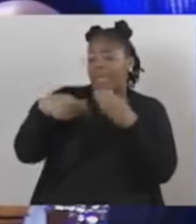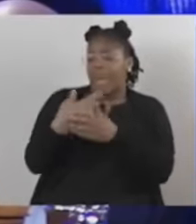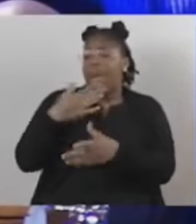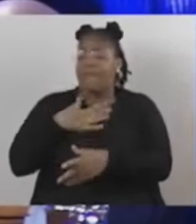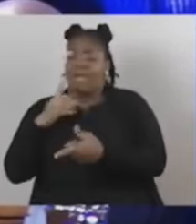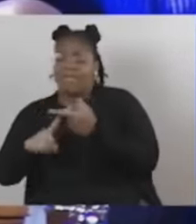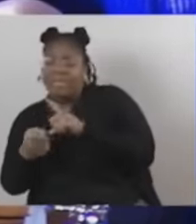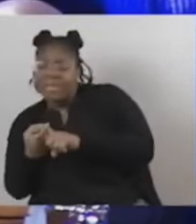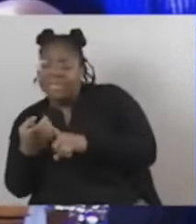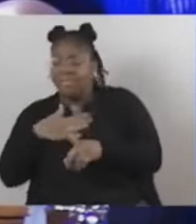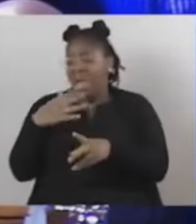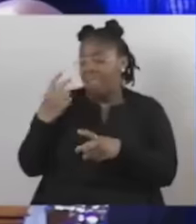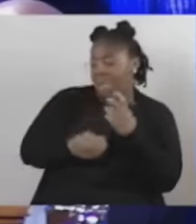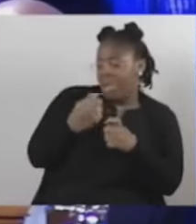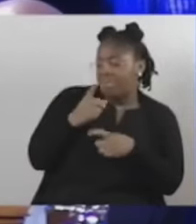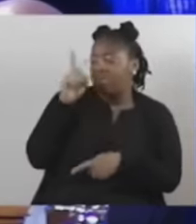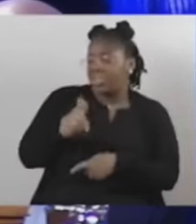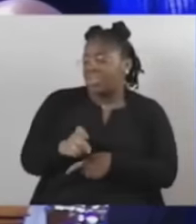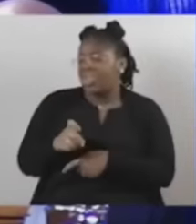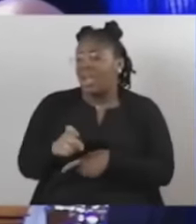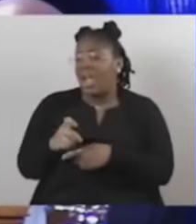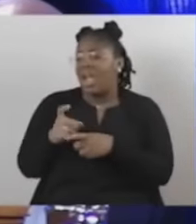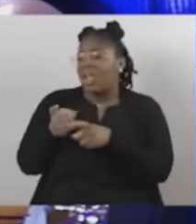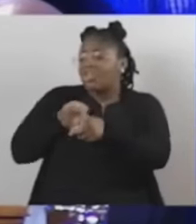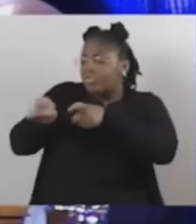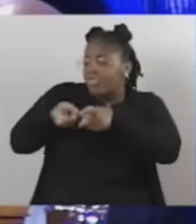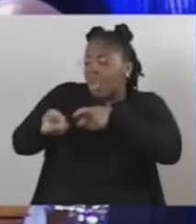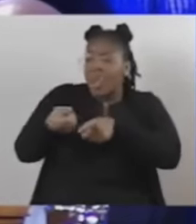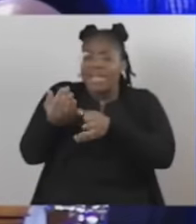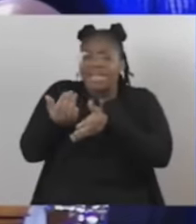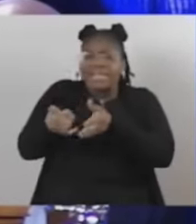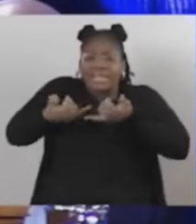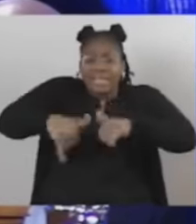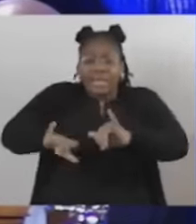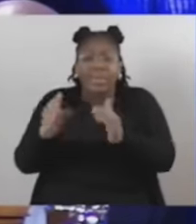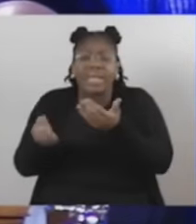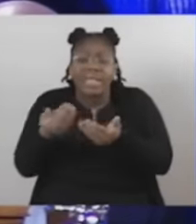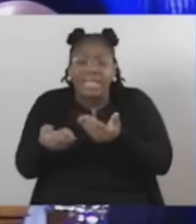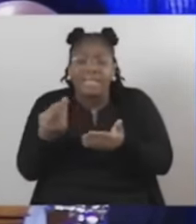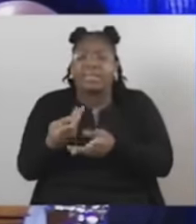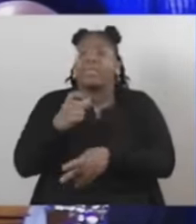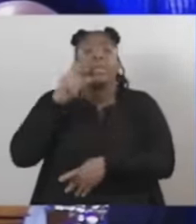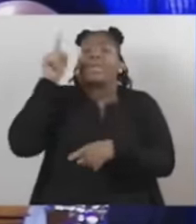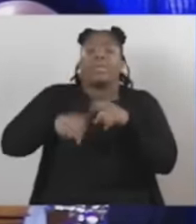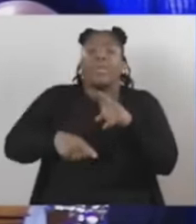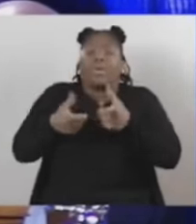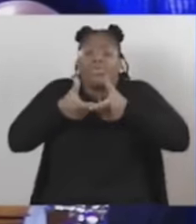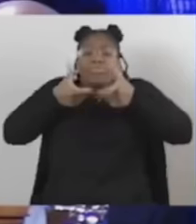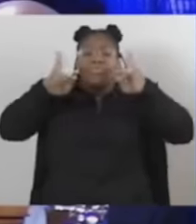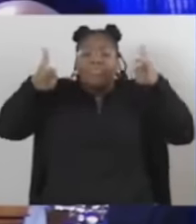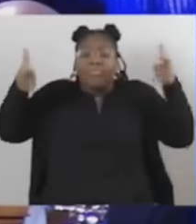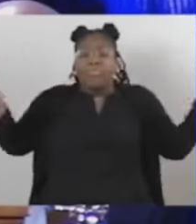keep hanging with. Should I deal with it while it's easy to correct, so I won't let it grow until it